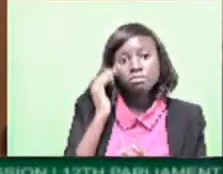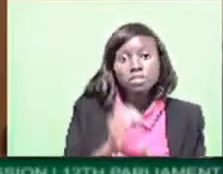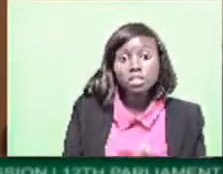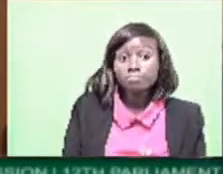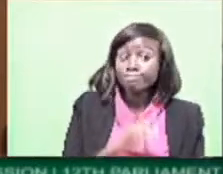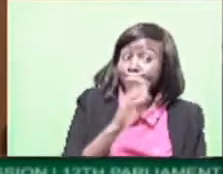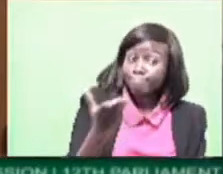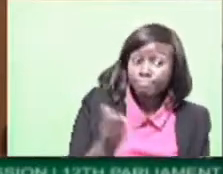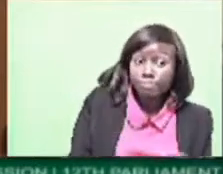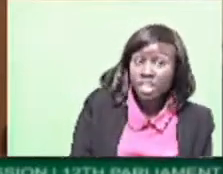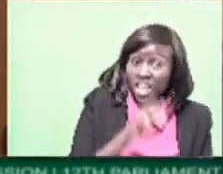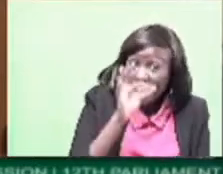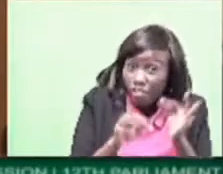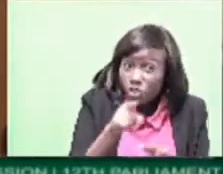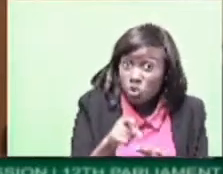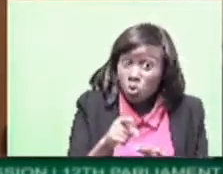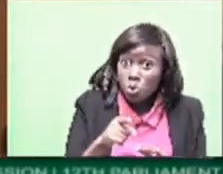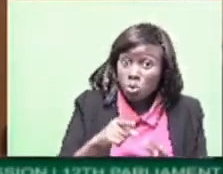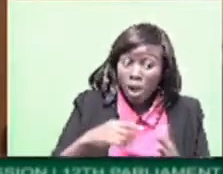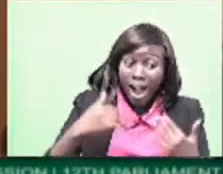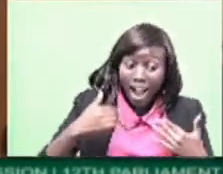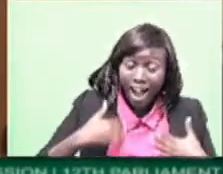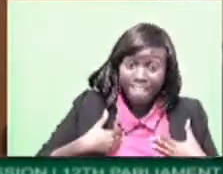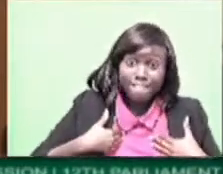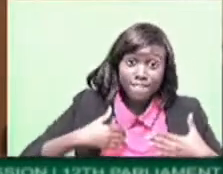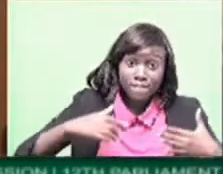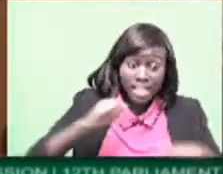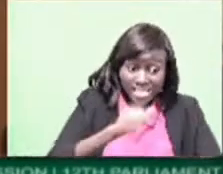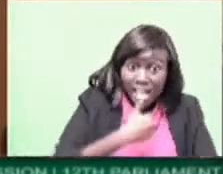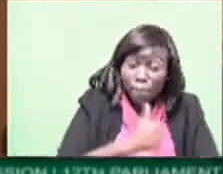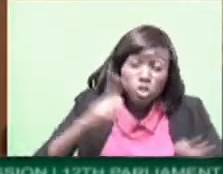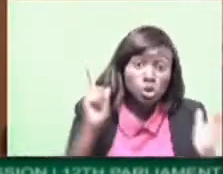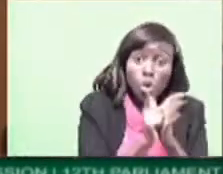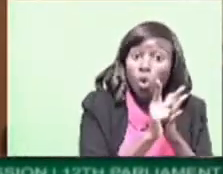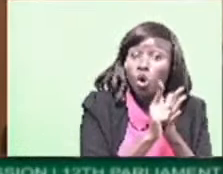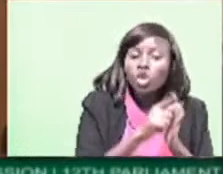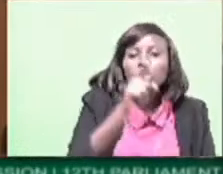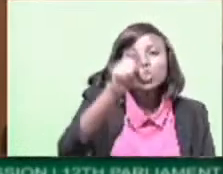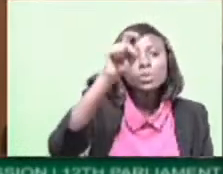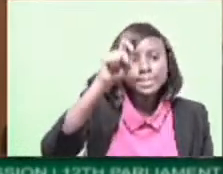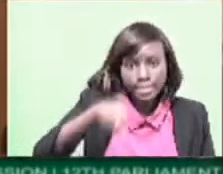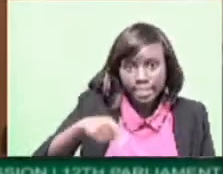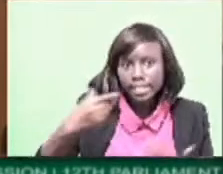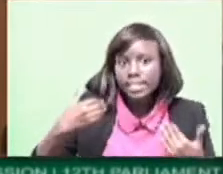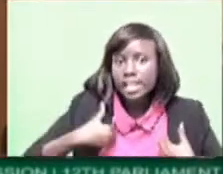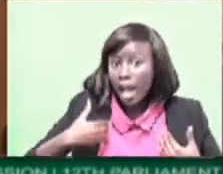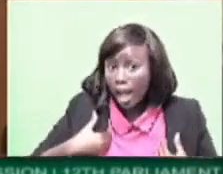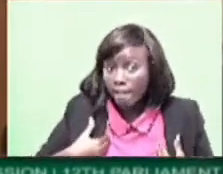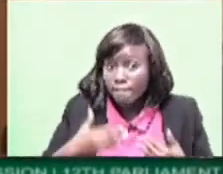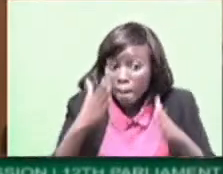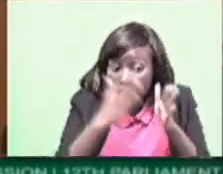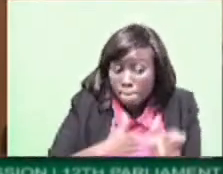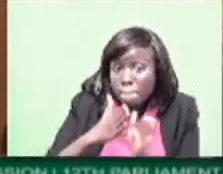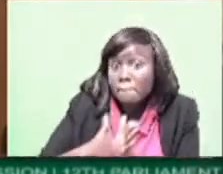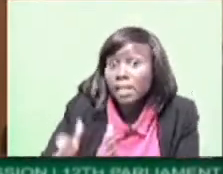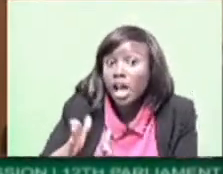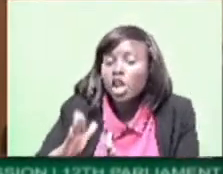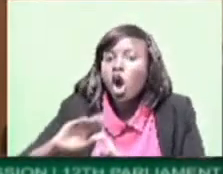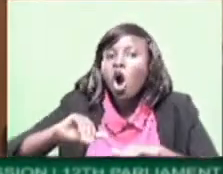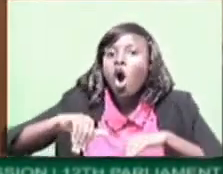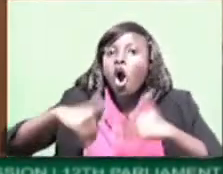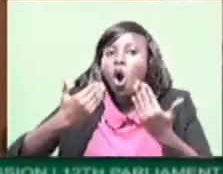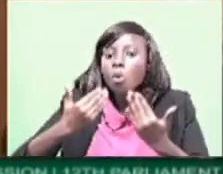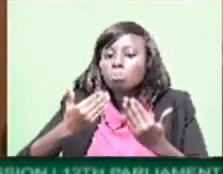you need to have a way to enforce it, what we're doing here today. And if we are unsuccessful with this piece